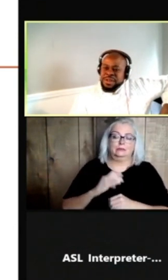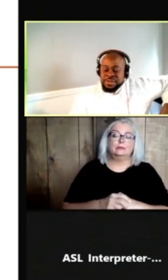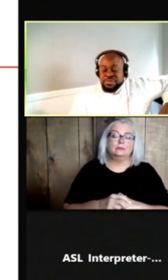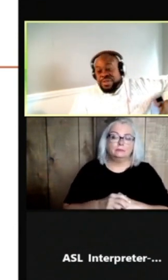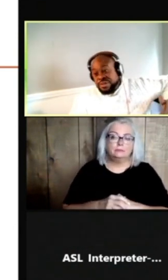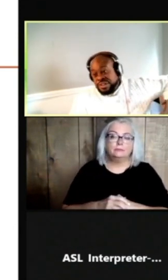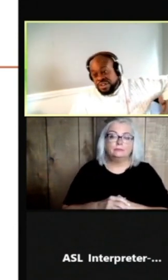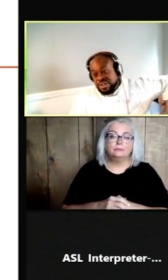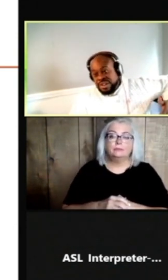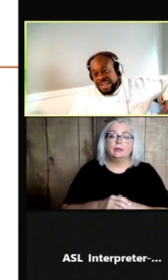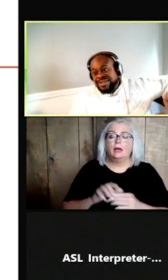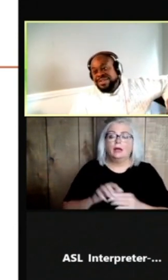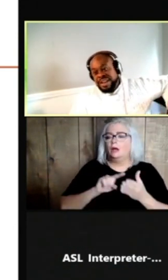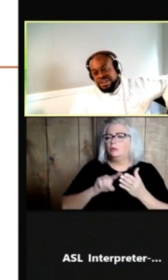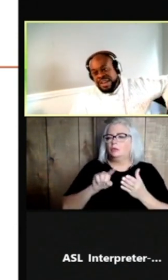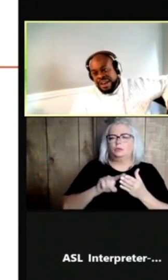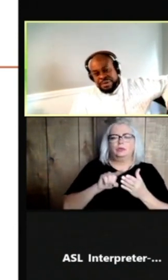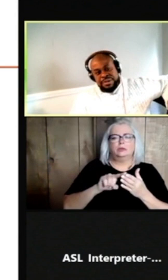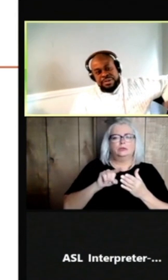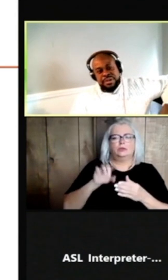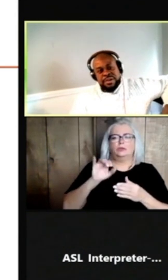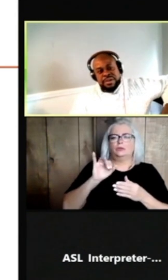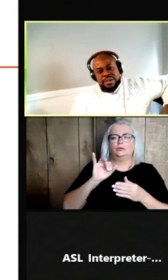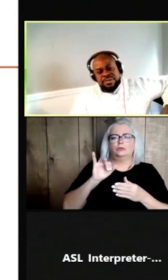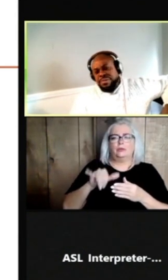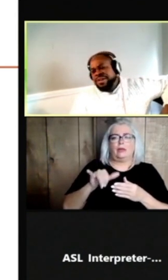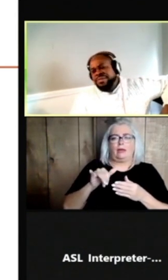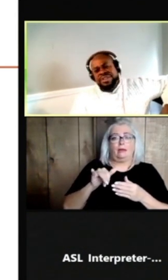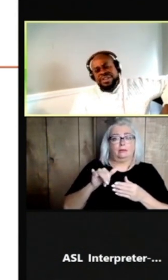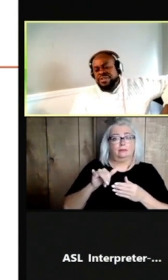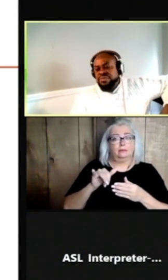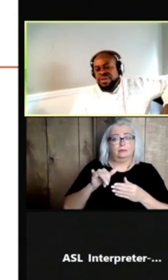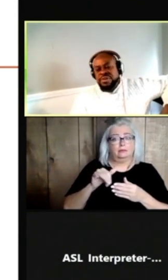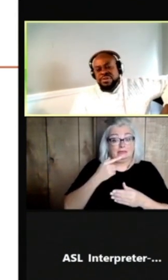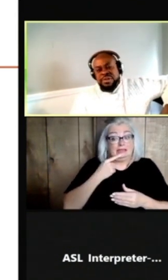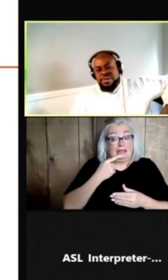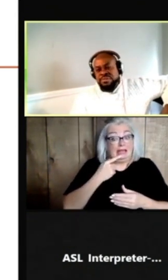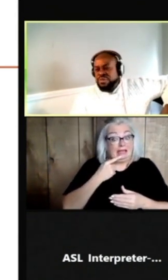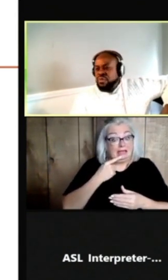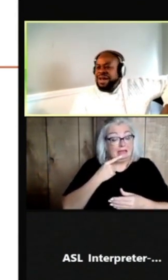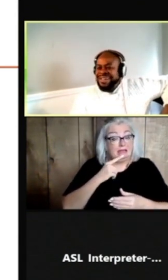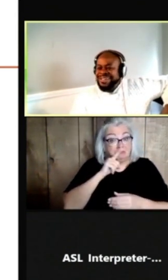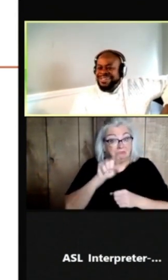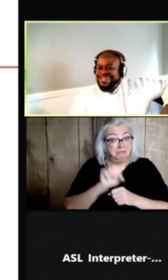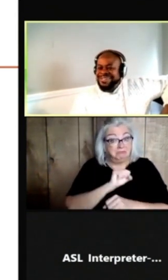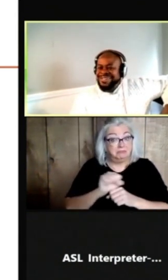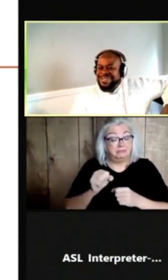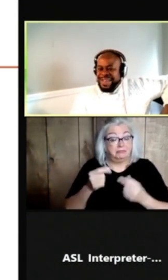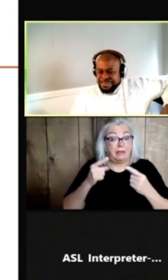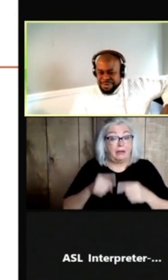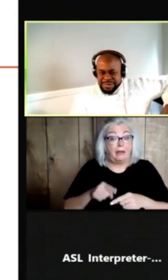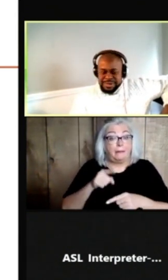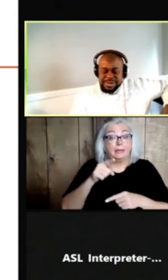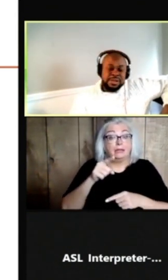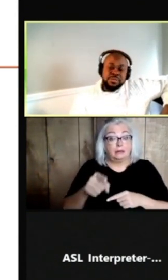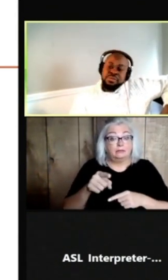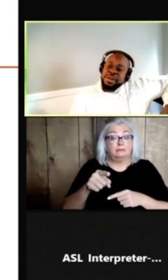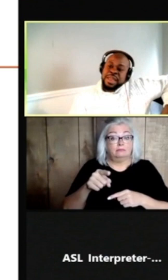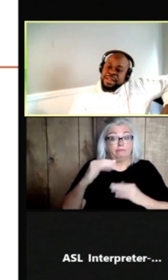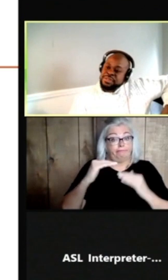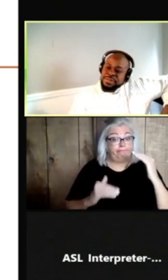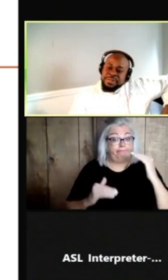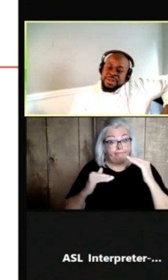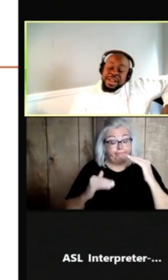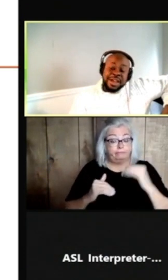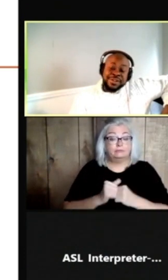is happening. There's research suggesting that this is actually happening. So my question isn't what's going on, but why is it happening?